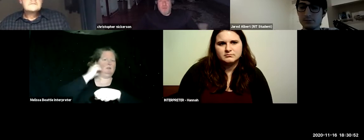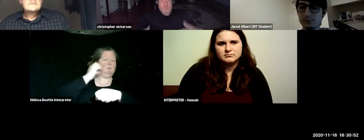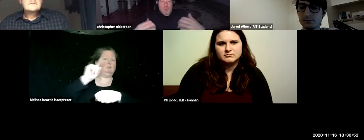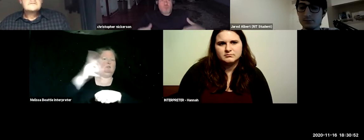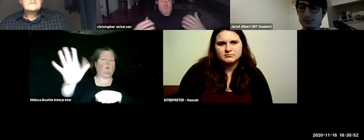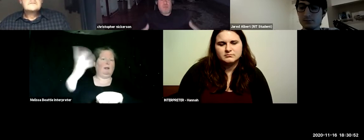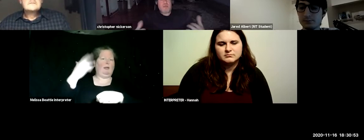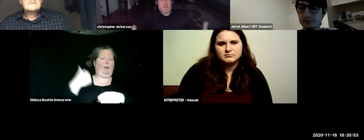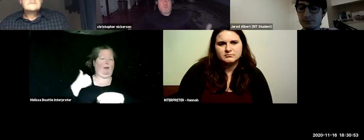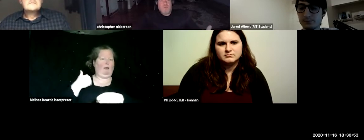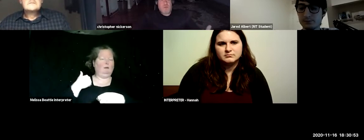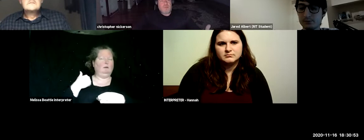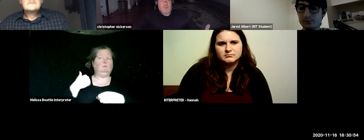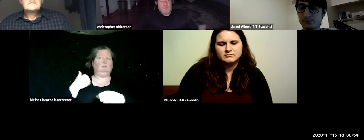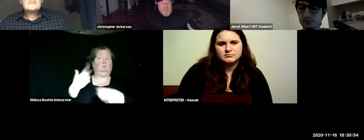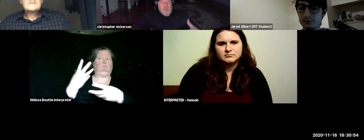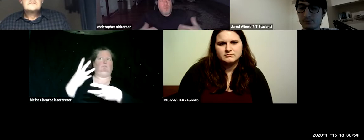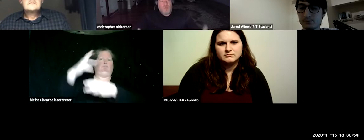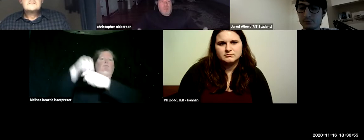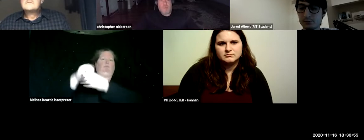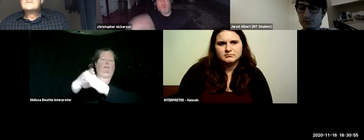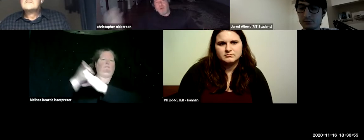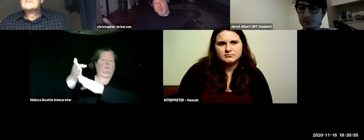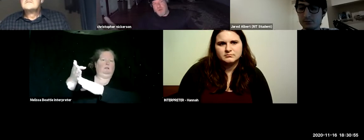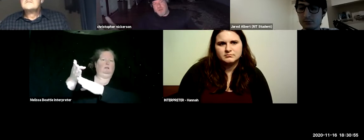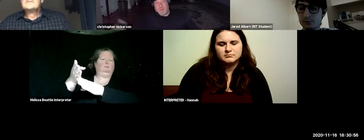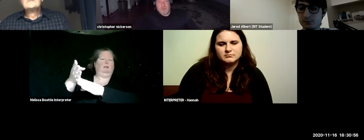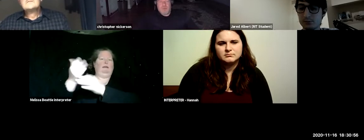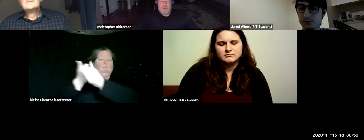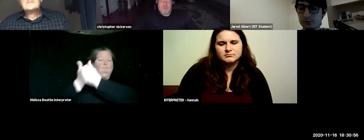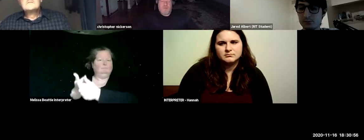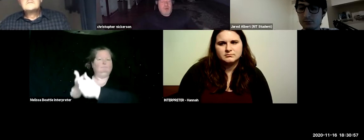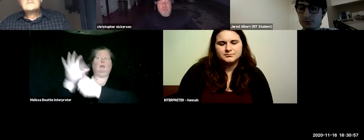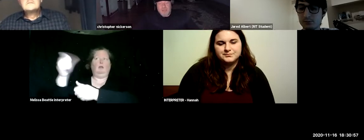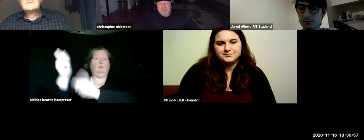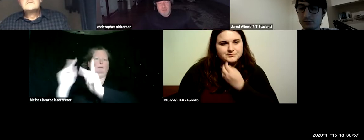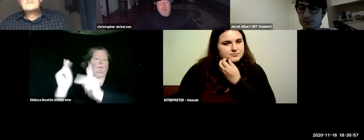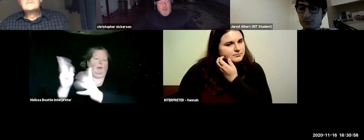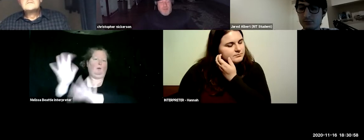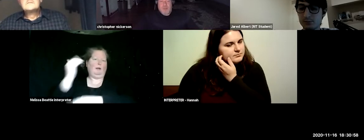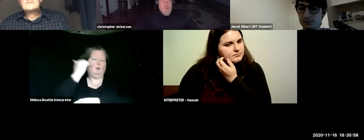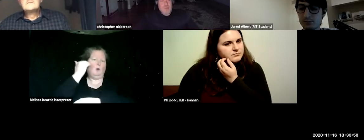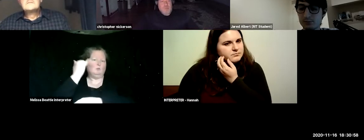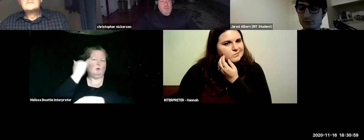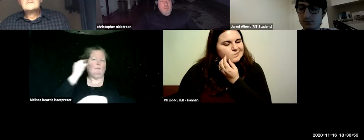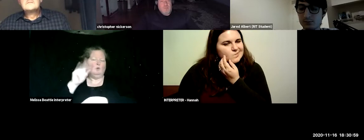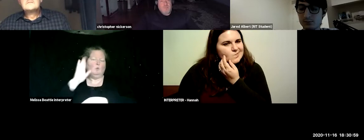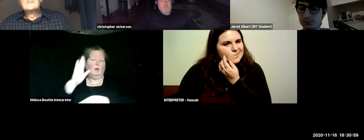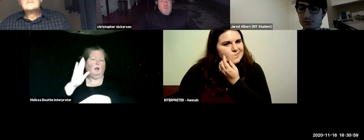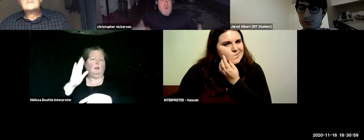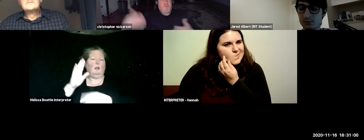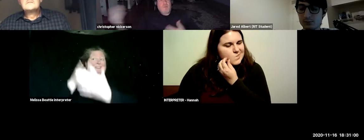had just being in the field and being with people who already know how to do this, so that if you're going to attack something that's really